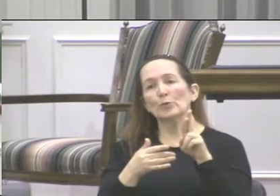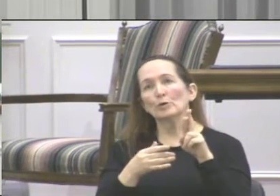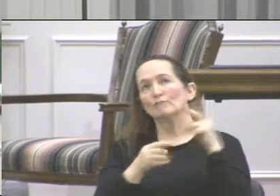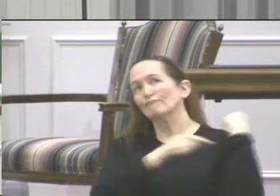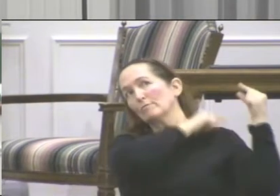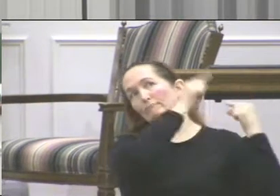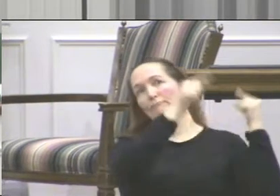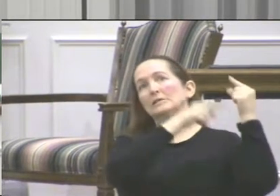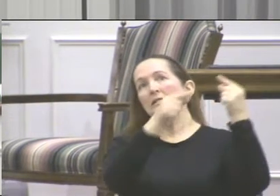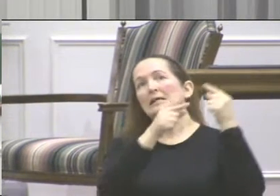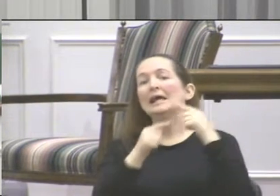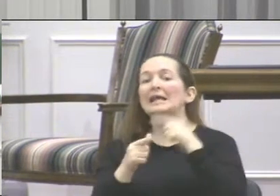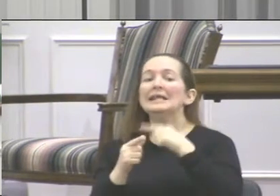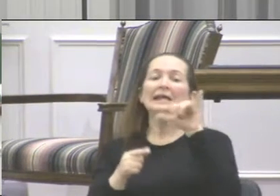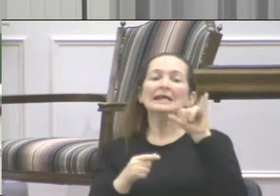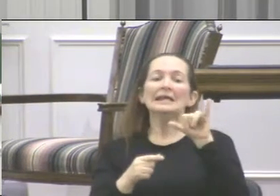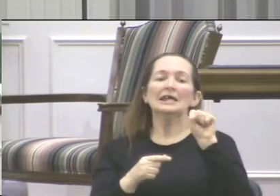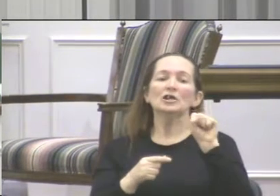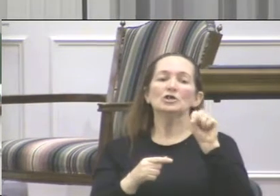God says,